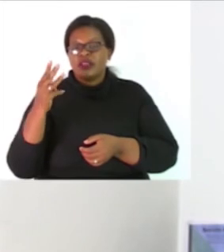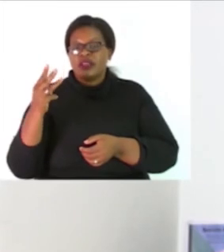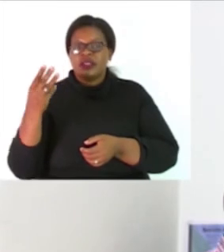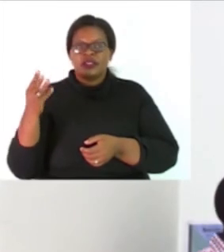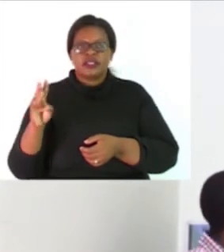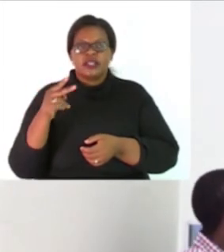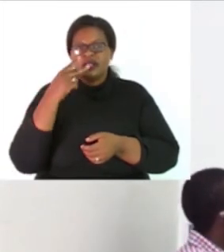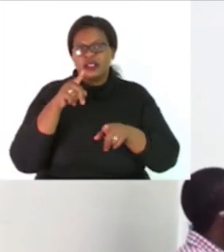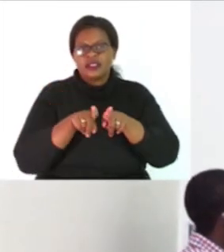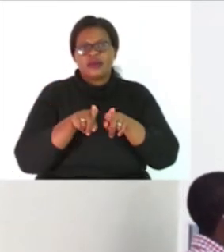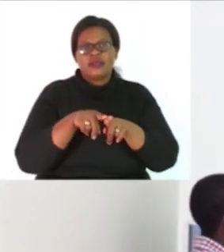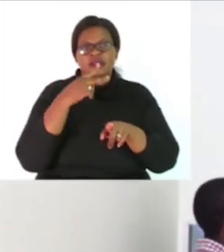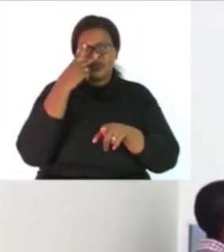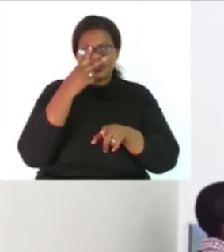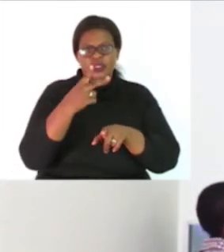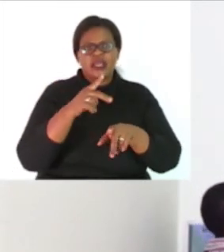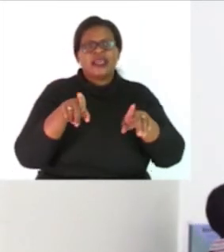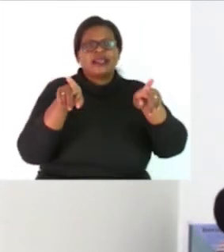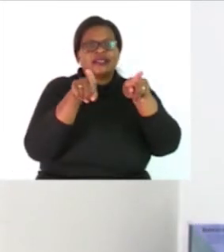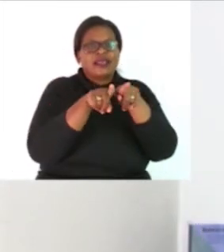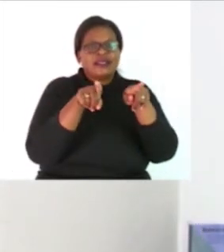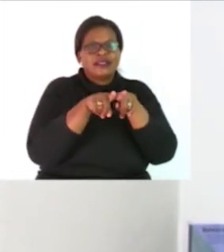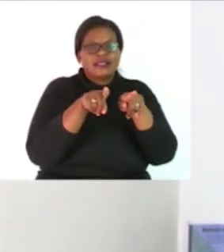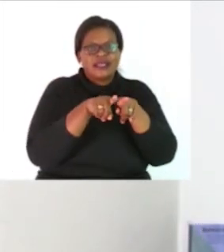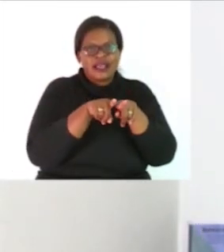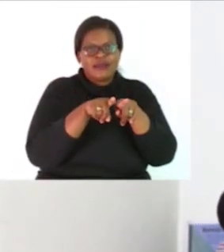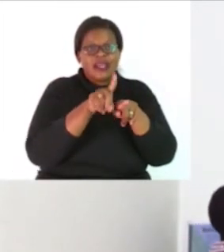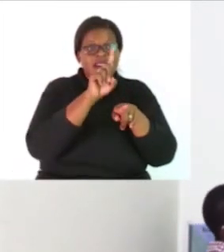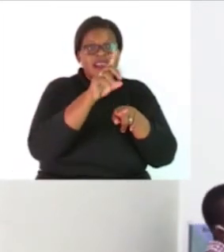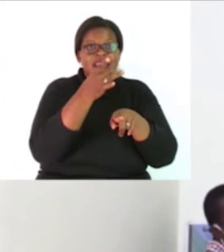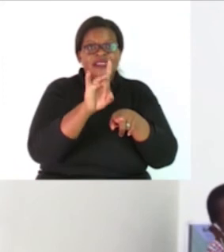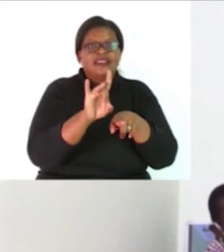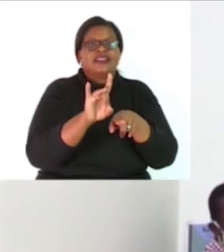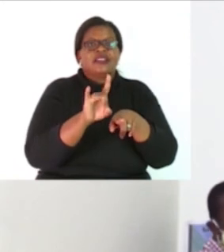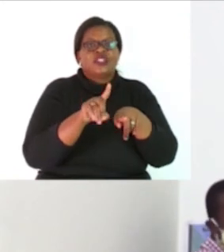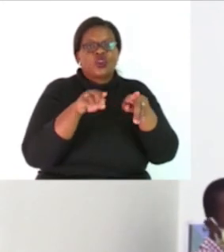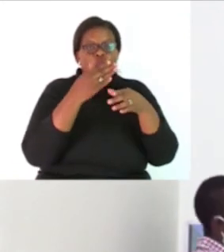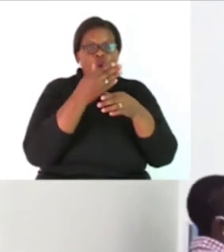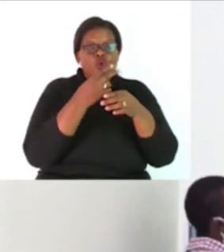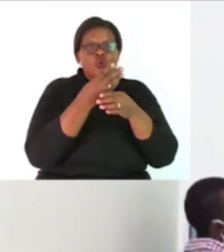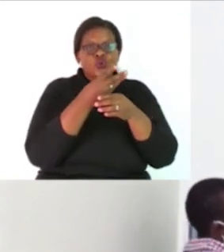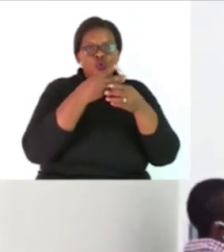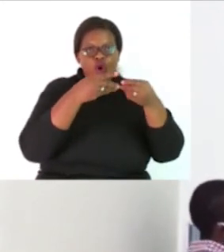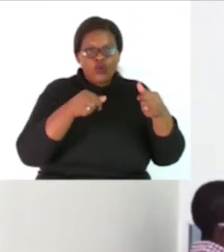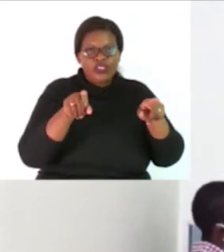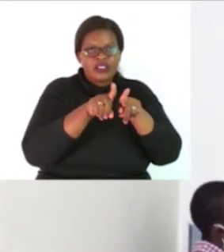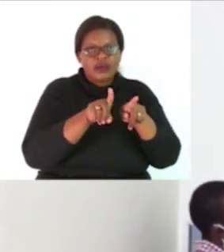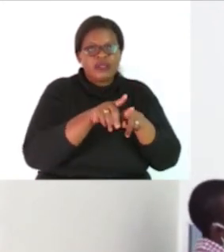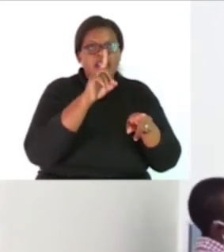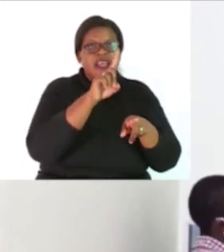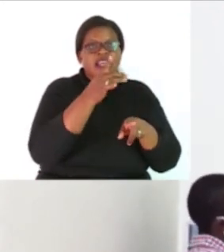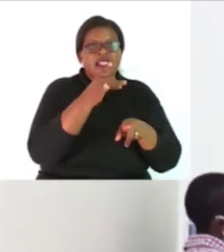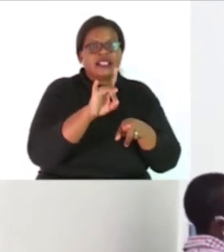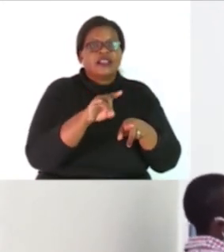what you will notice is exactly this work that we did with Pamwene, this one. All right? Like how we